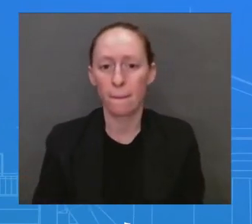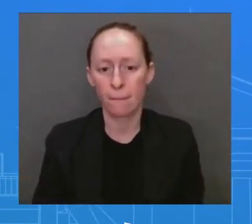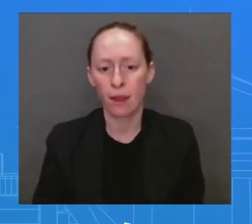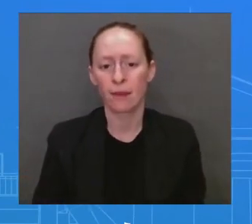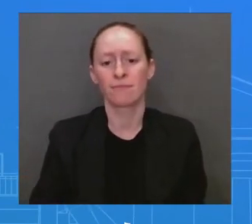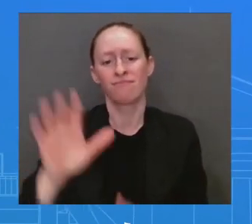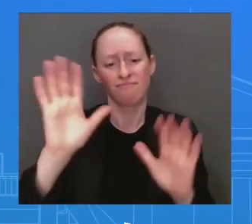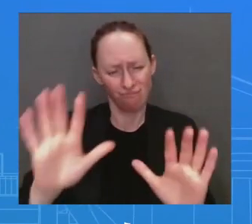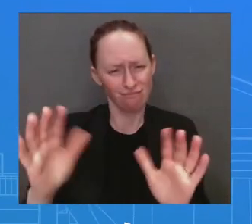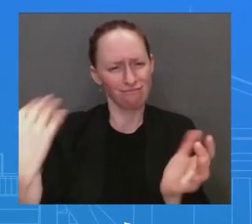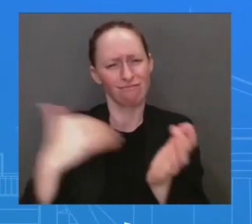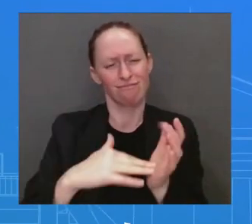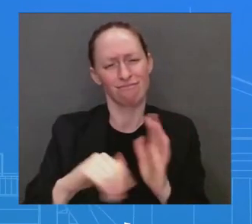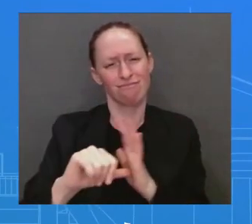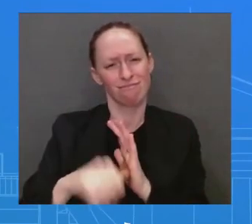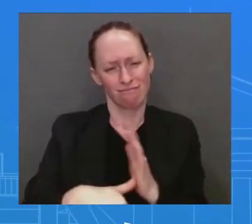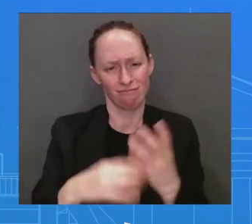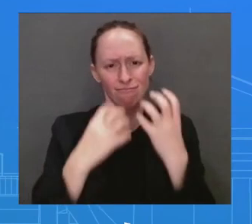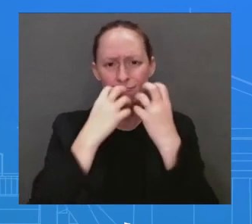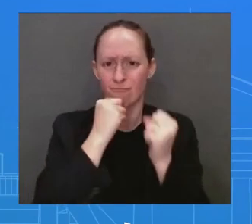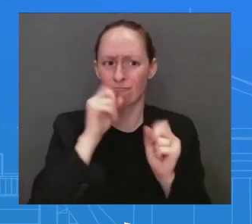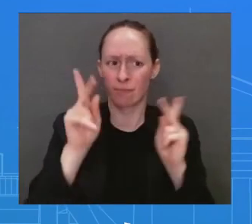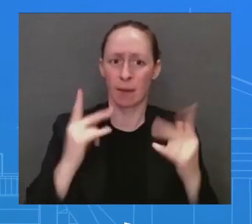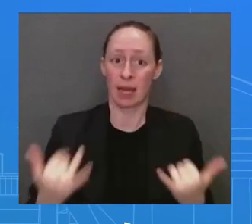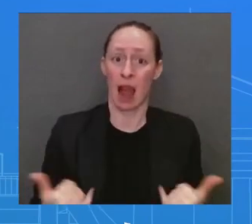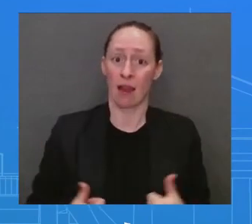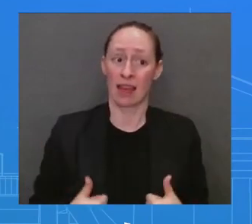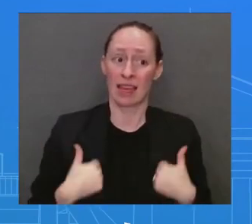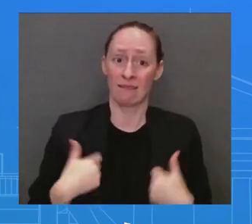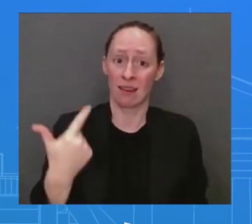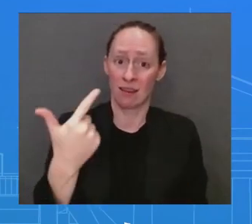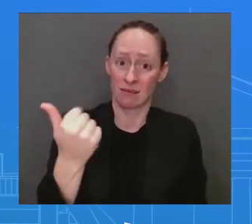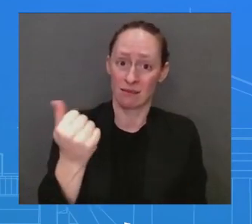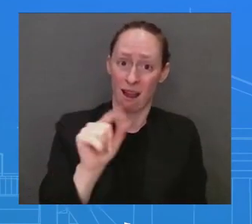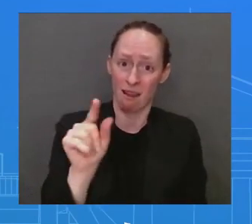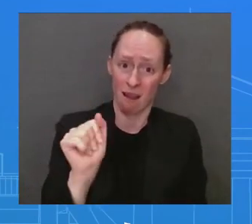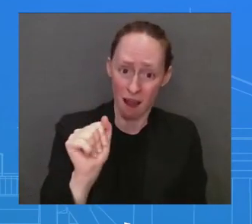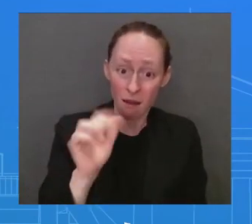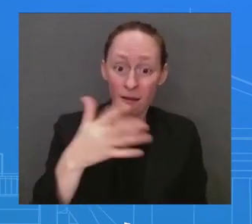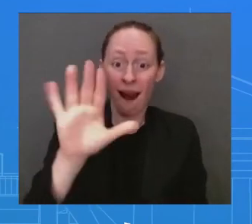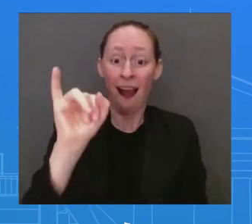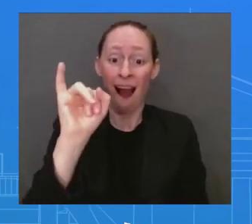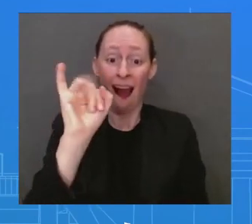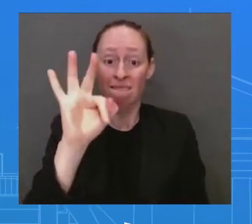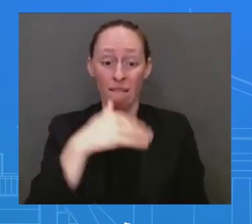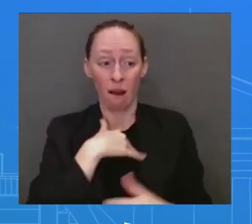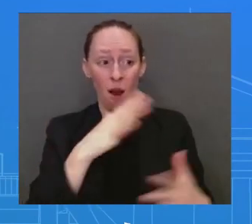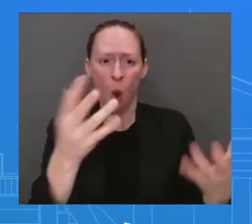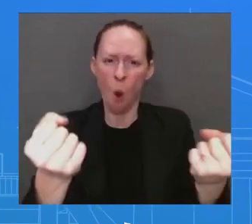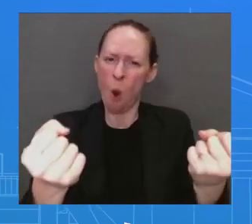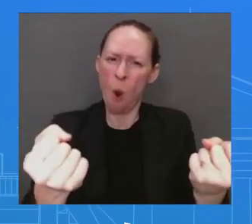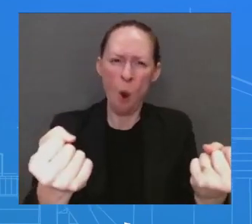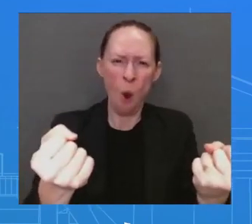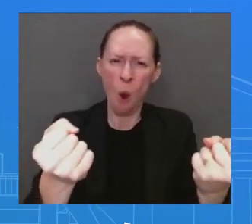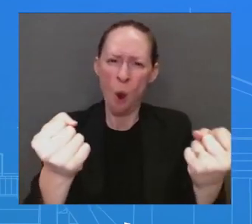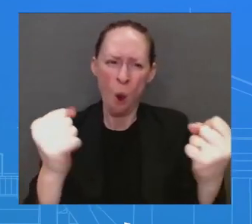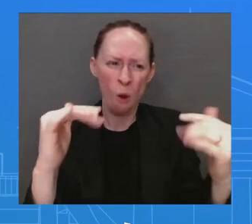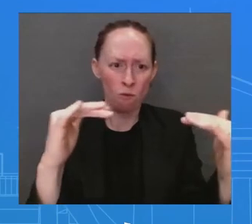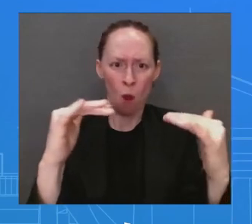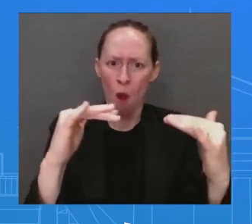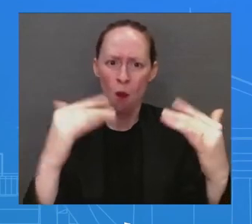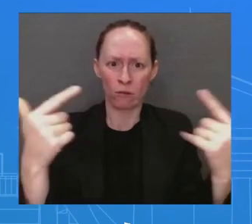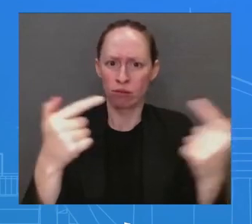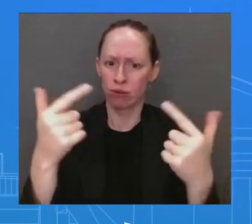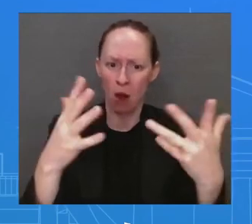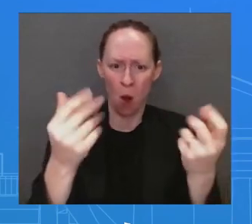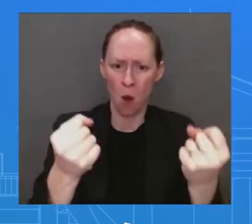and pauses in an operation is a tool and a tactic that can do that for temporary periods of time. So does that mean that is not the same as